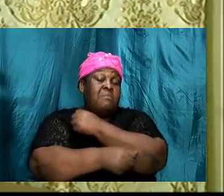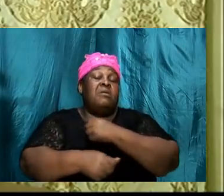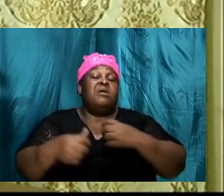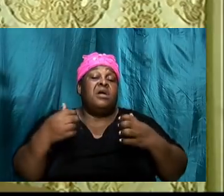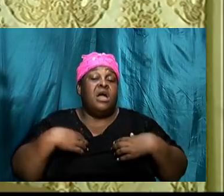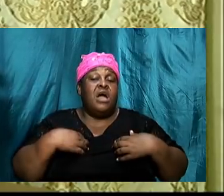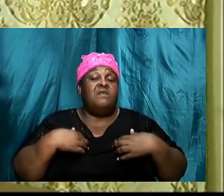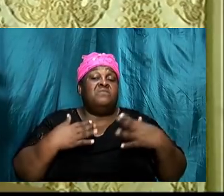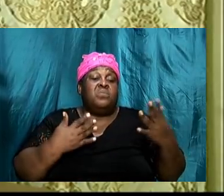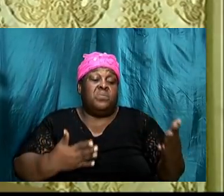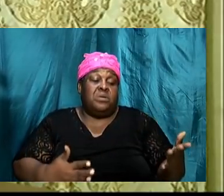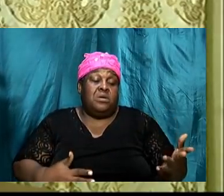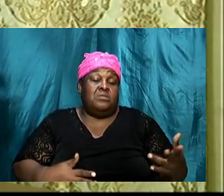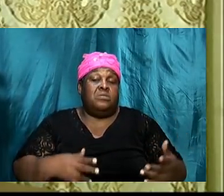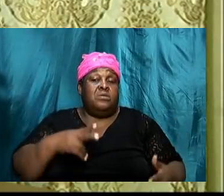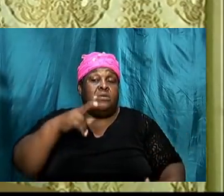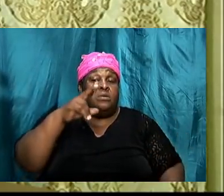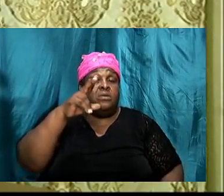years